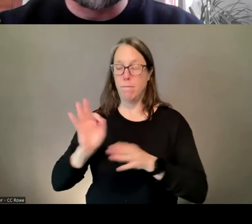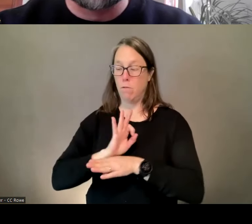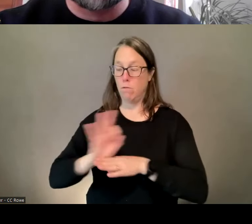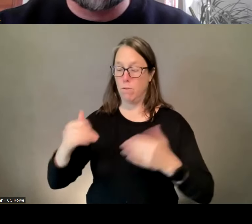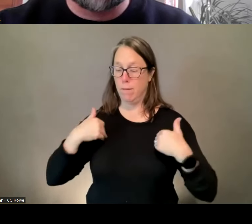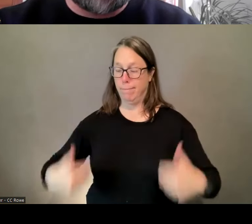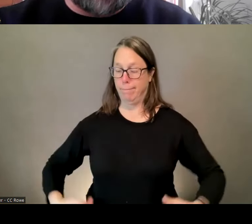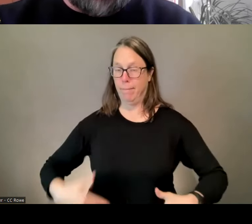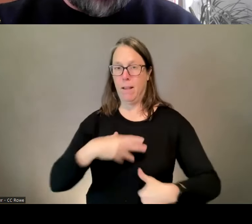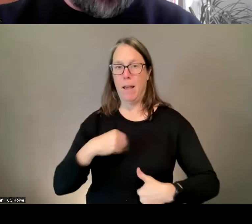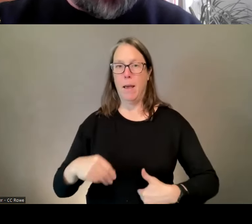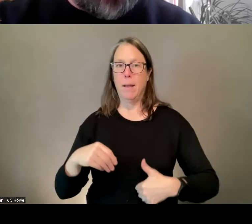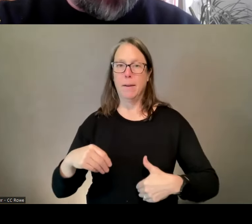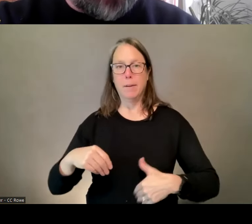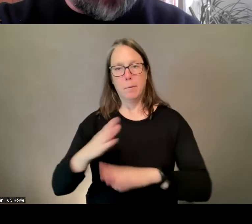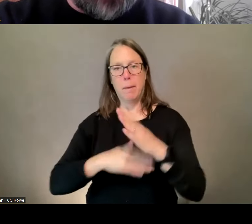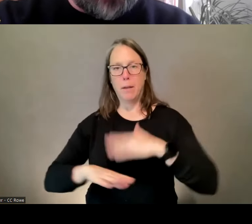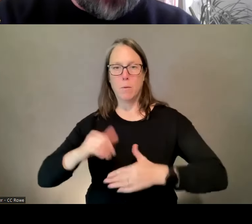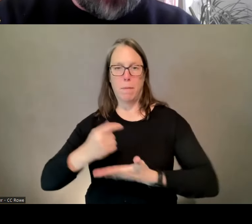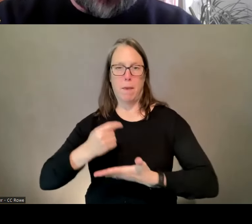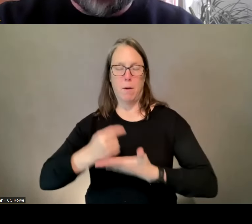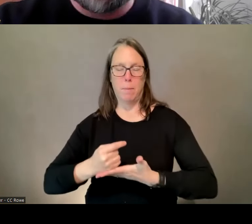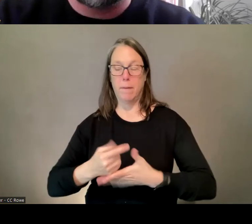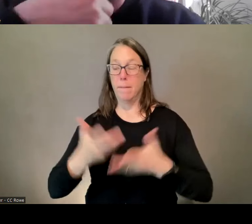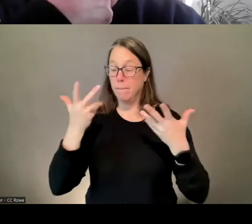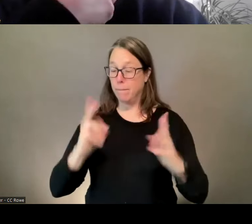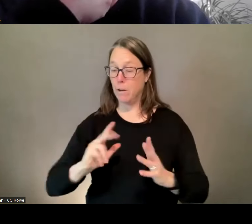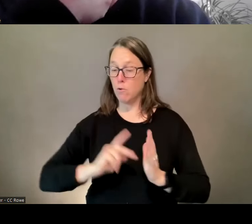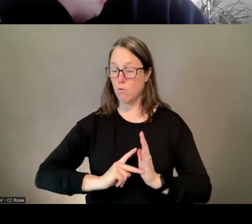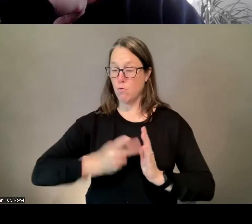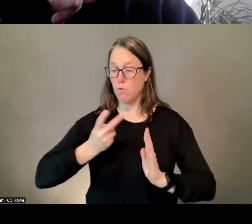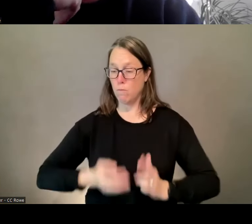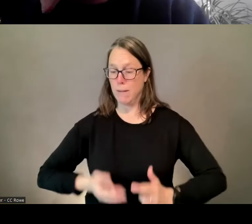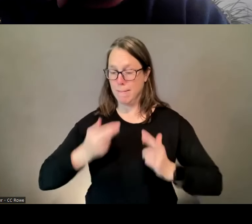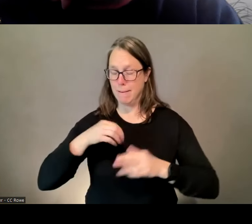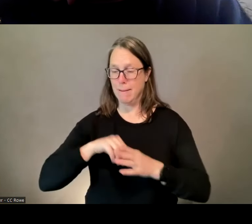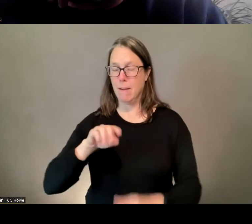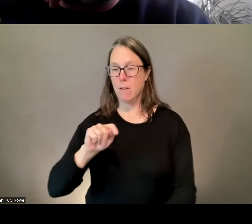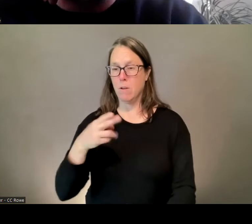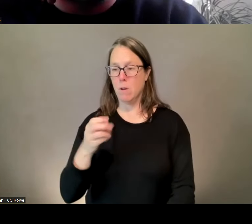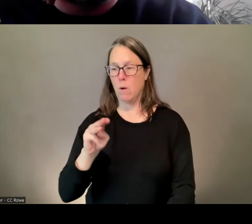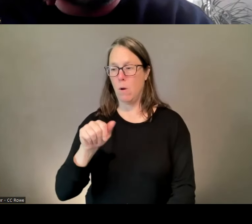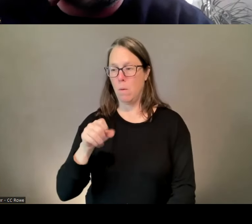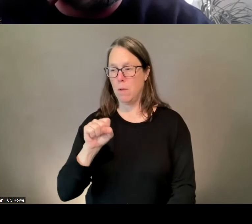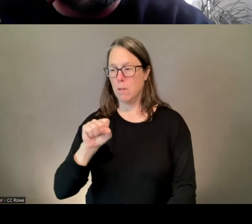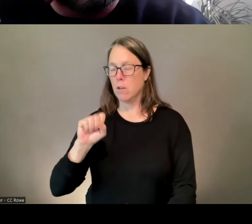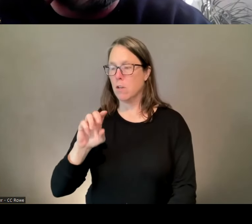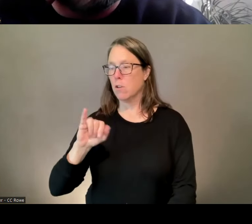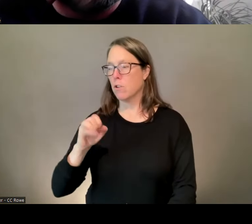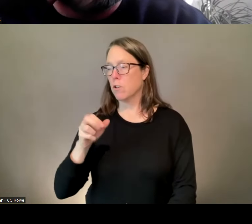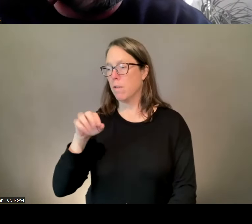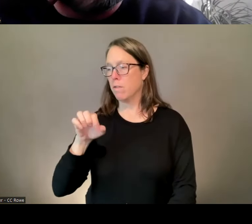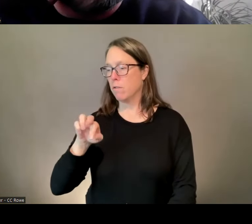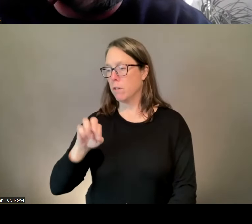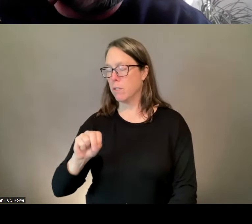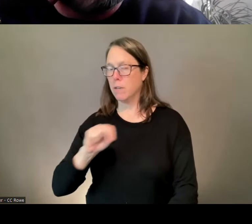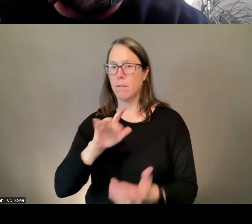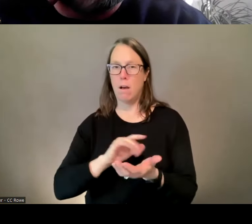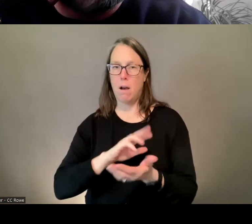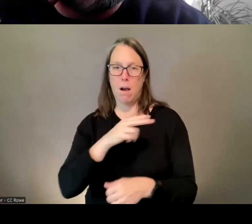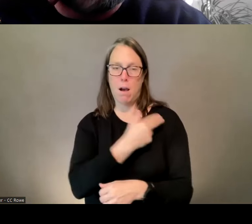He completed a dual residency at Thomas Jefferson University Hospital and Nemours Alfred I.